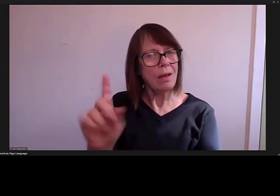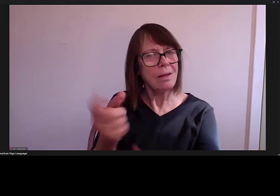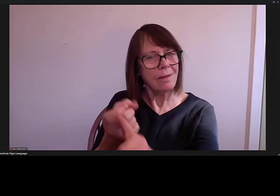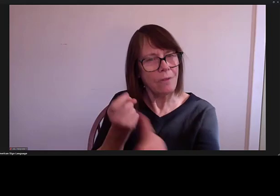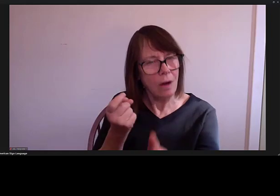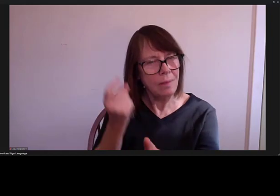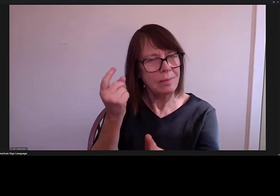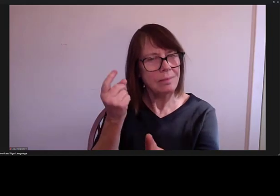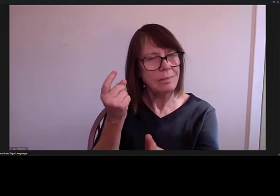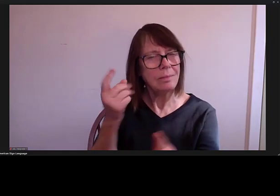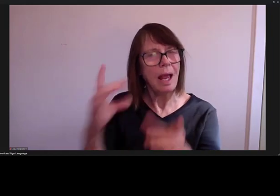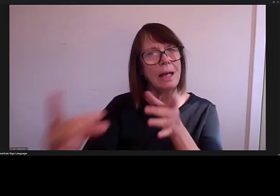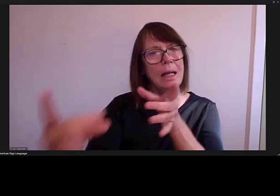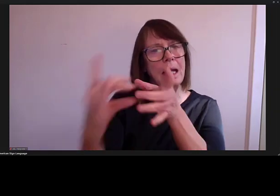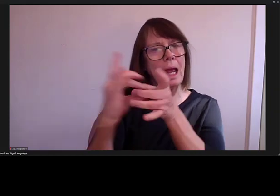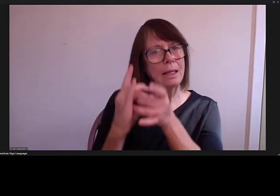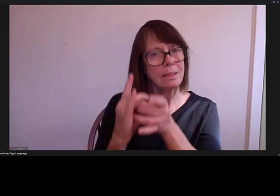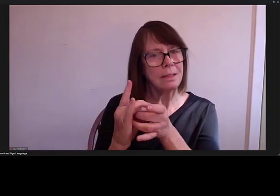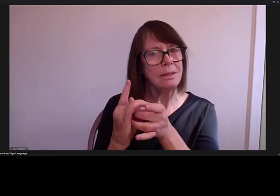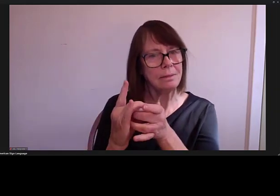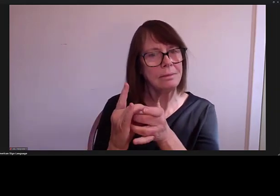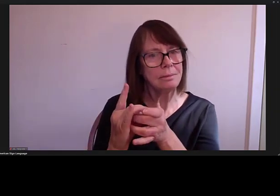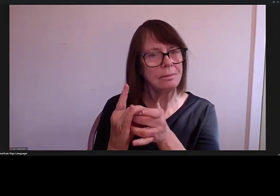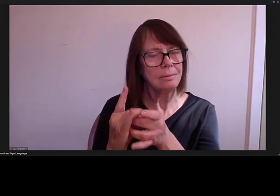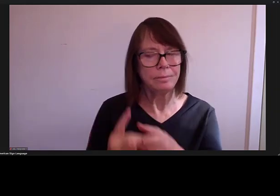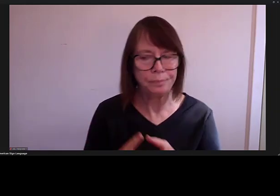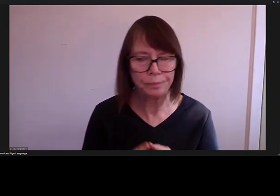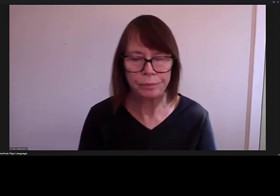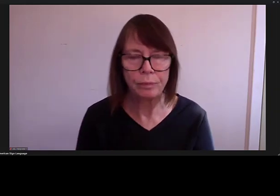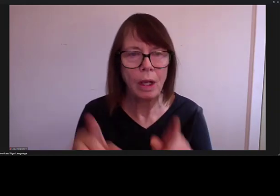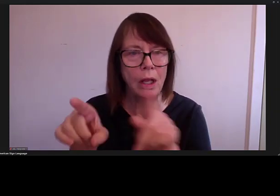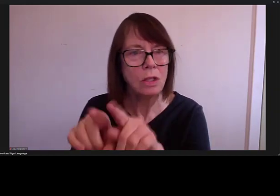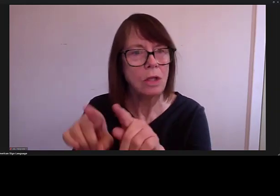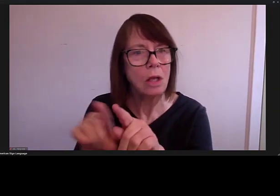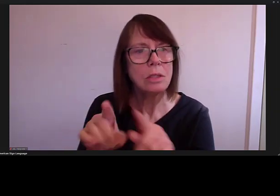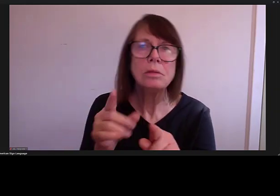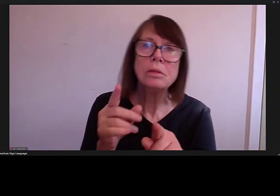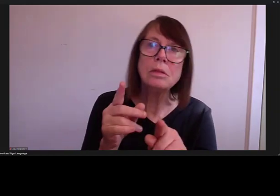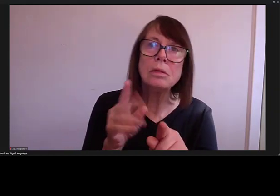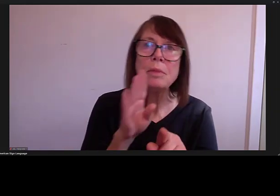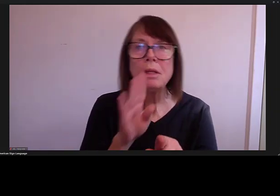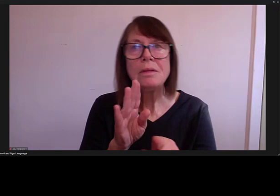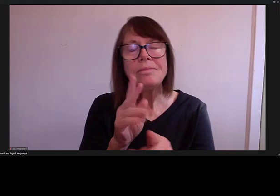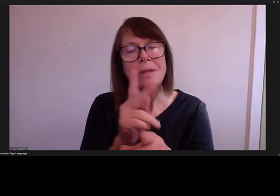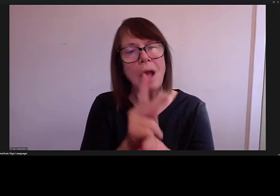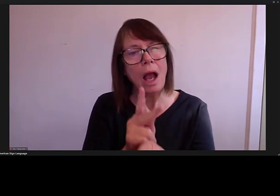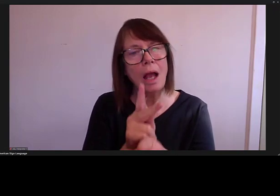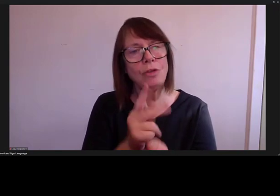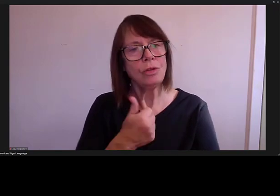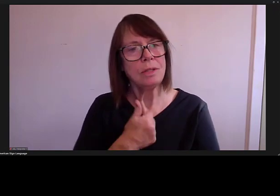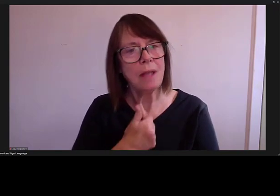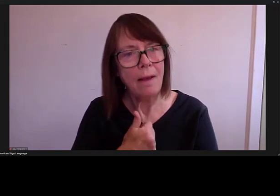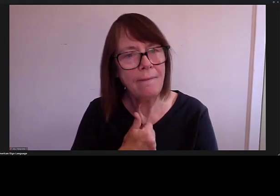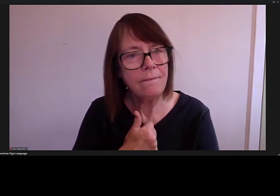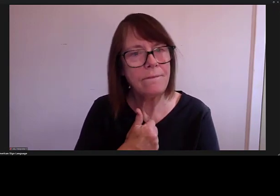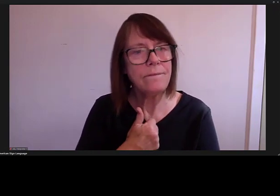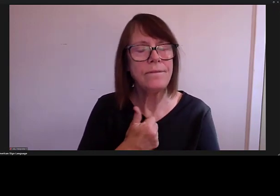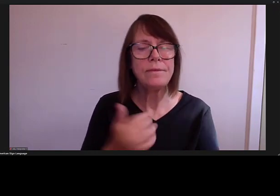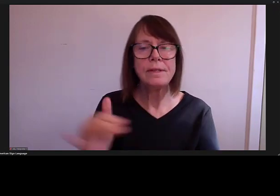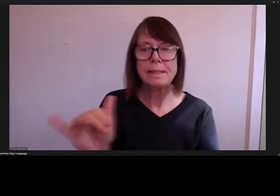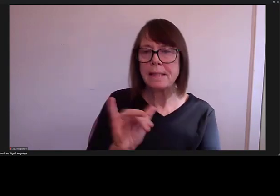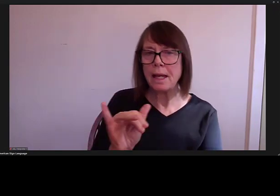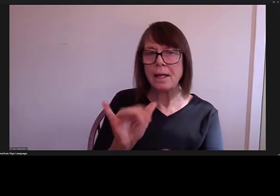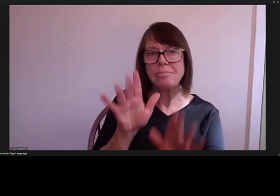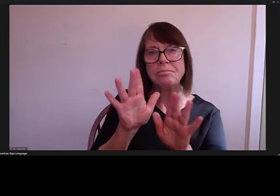from and connecting from there. And it's also about being gentle with yourself and giving yourself the same compassion